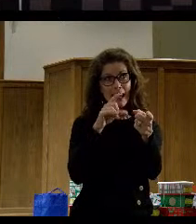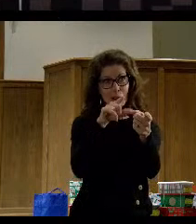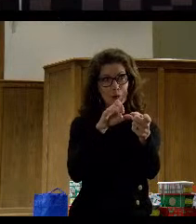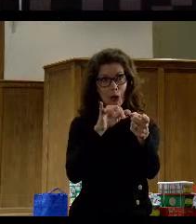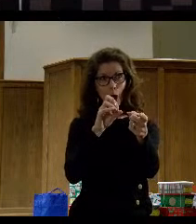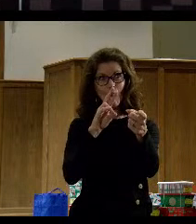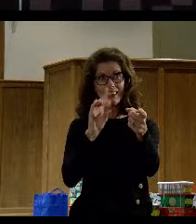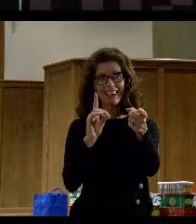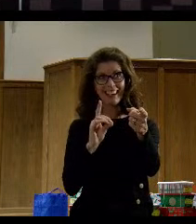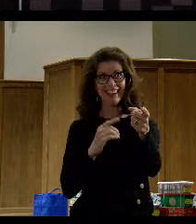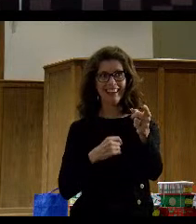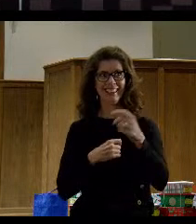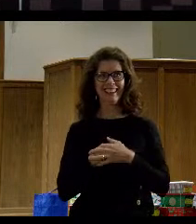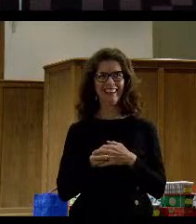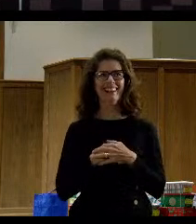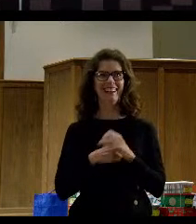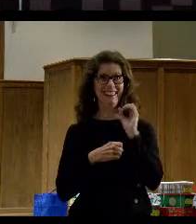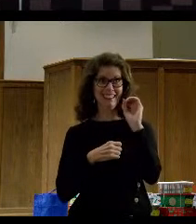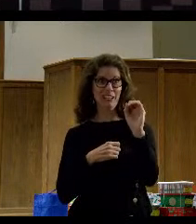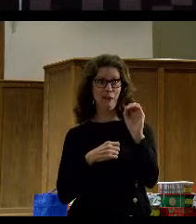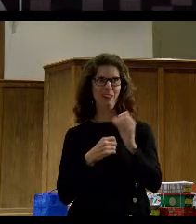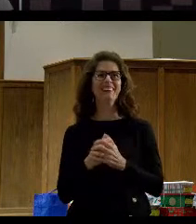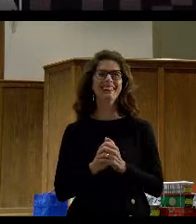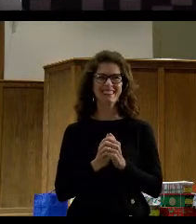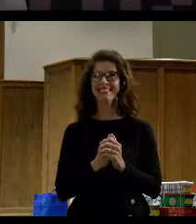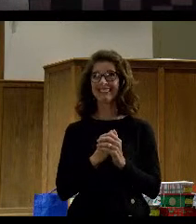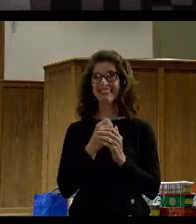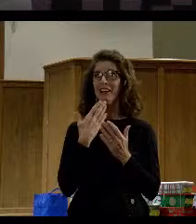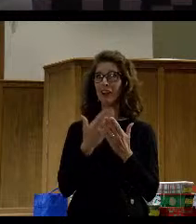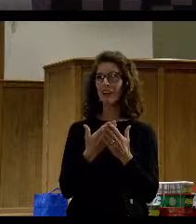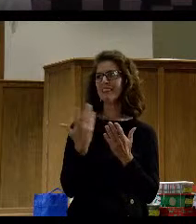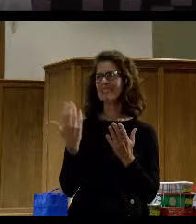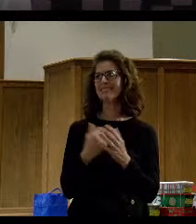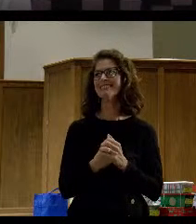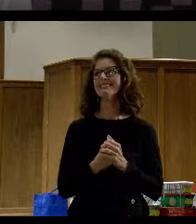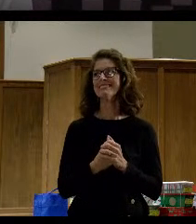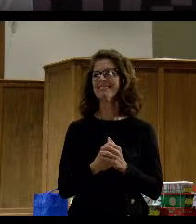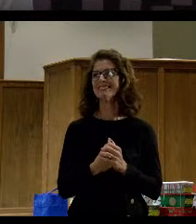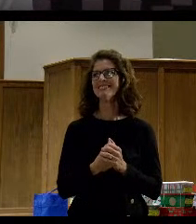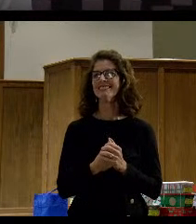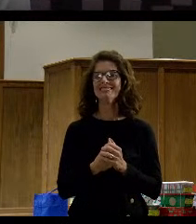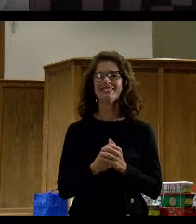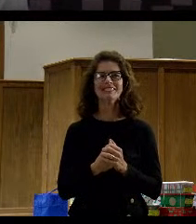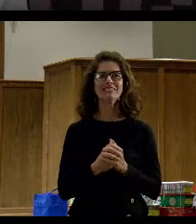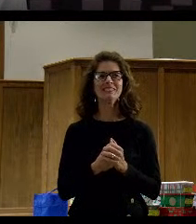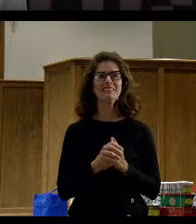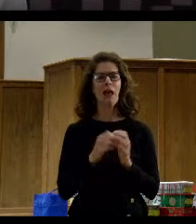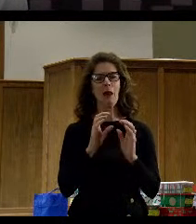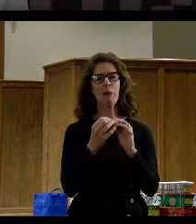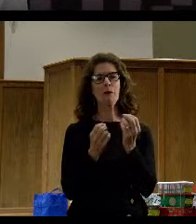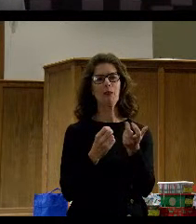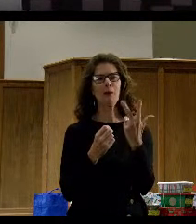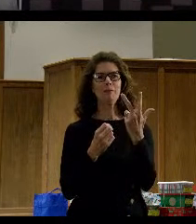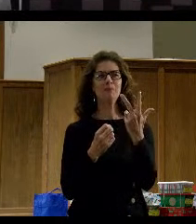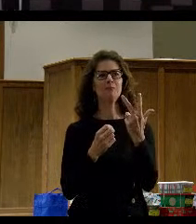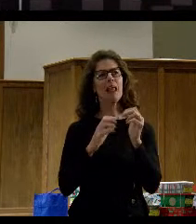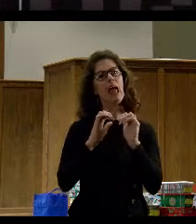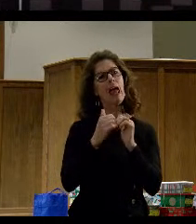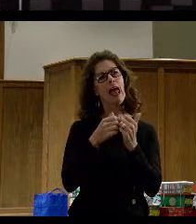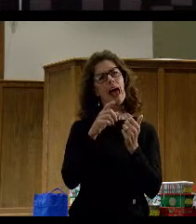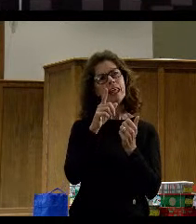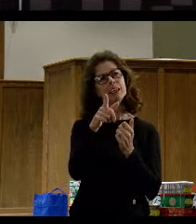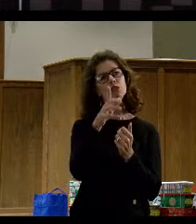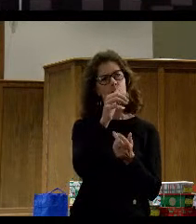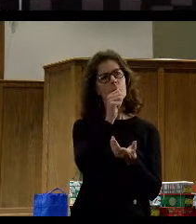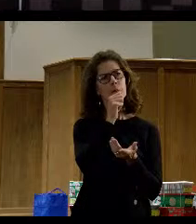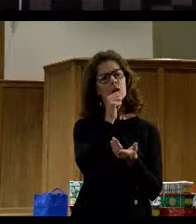3, 5, 0, good. Okay. Question 3, how did you